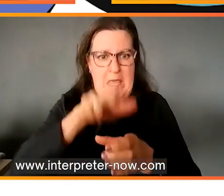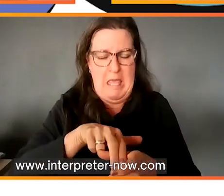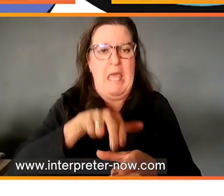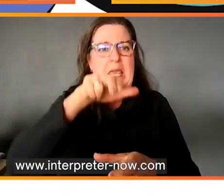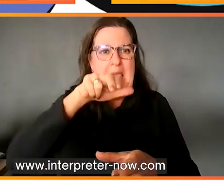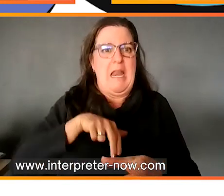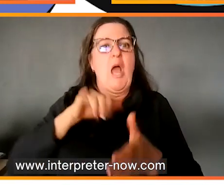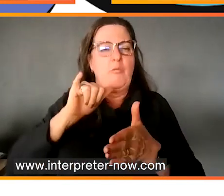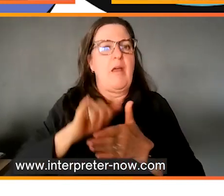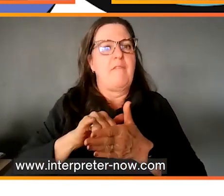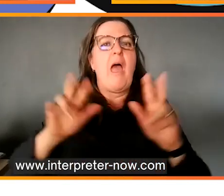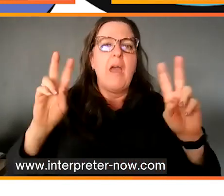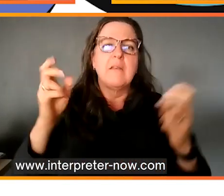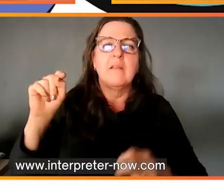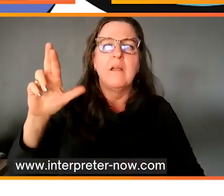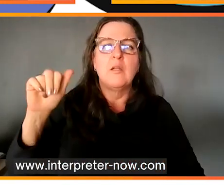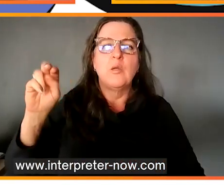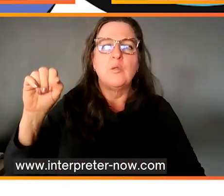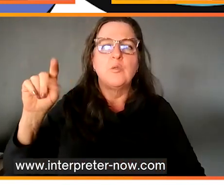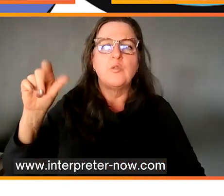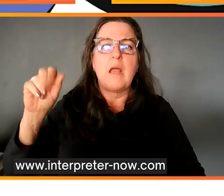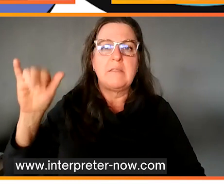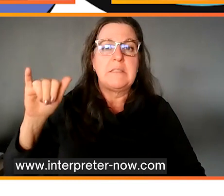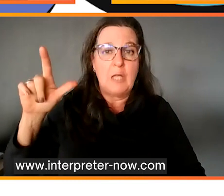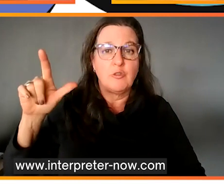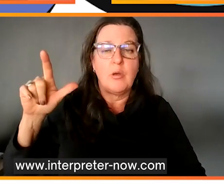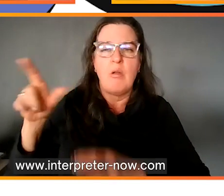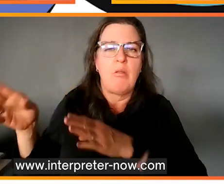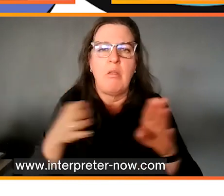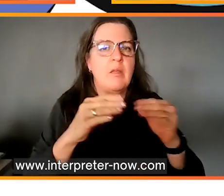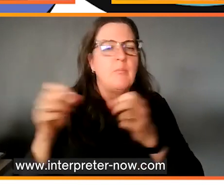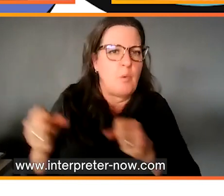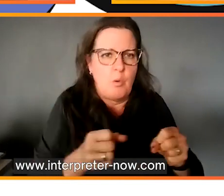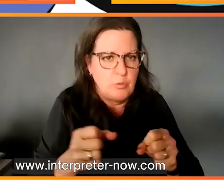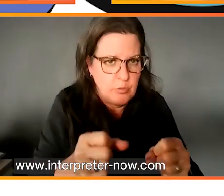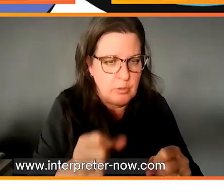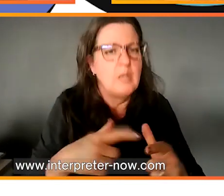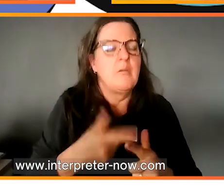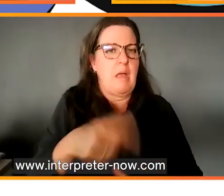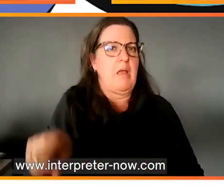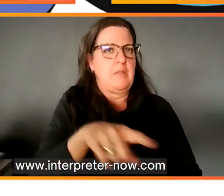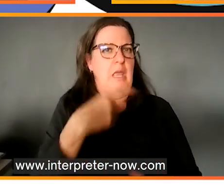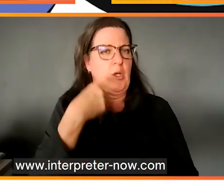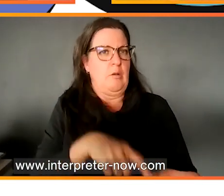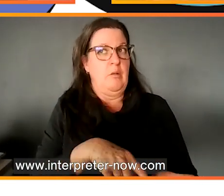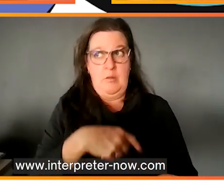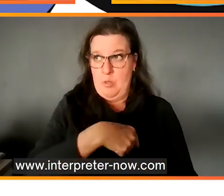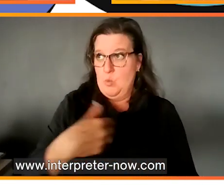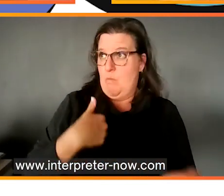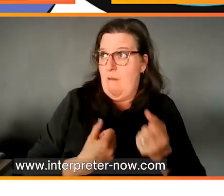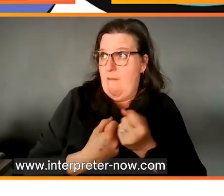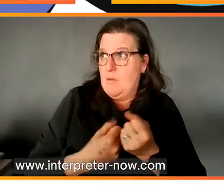anything about. And it was, with a horse, the horse is either going to